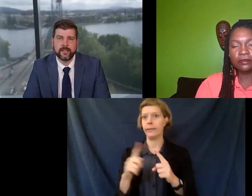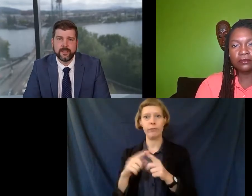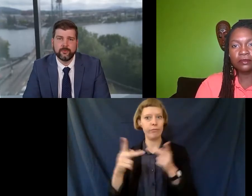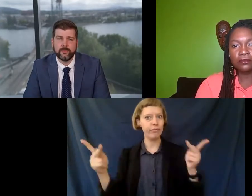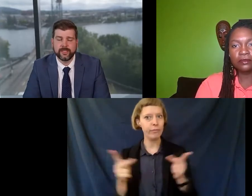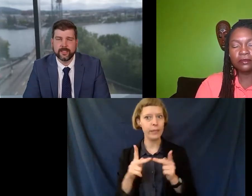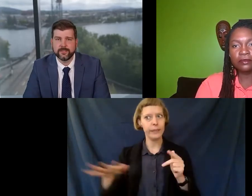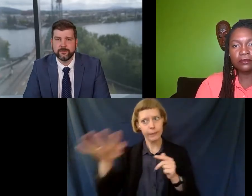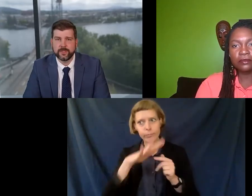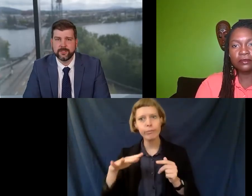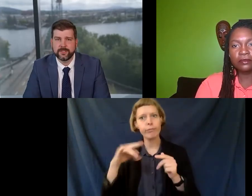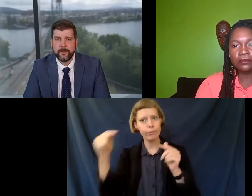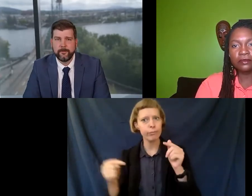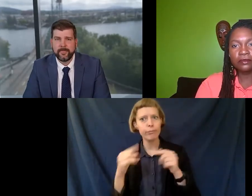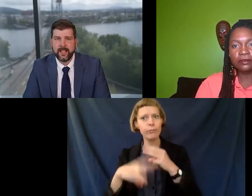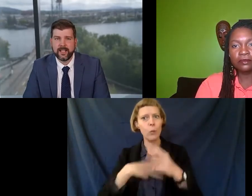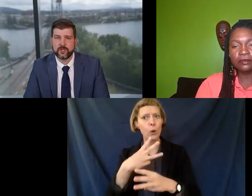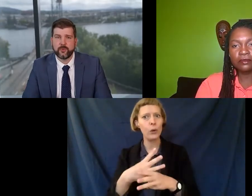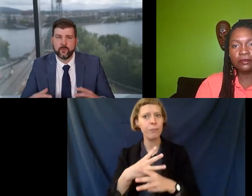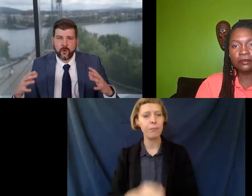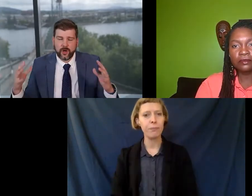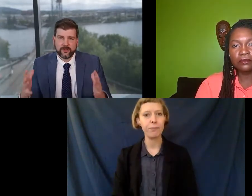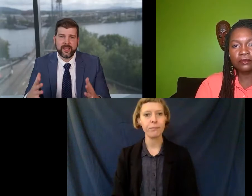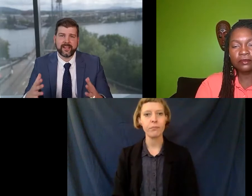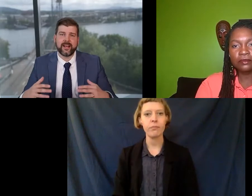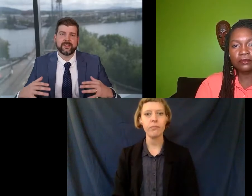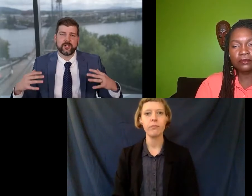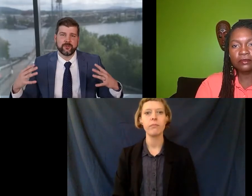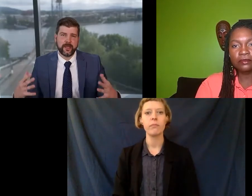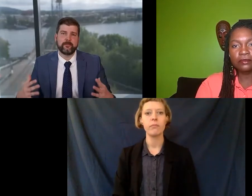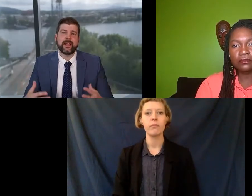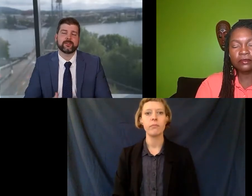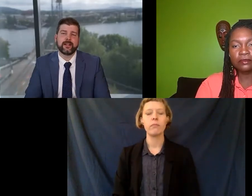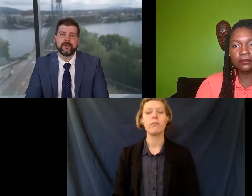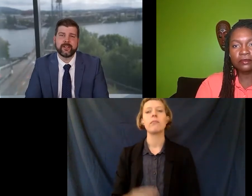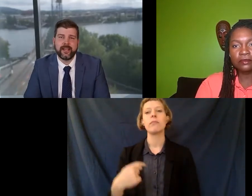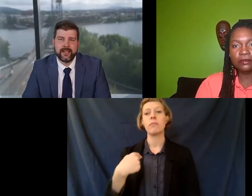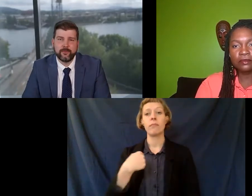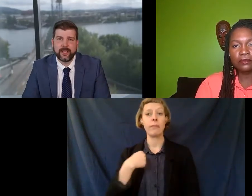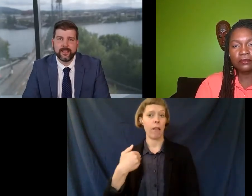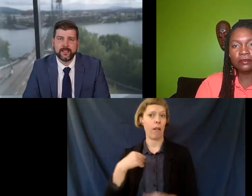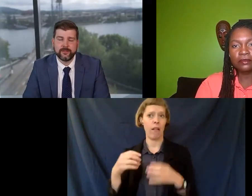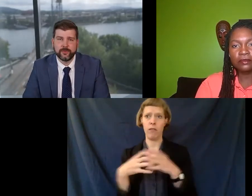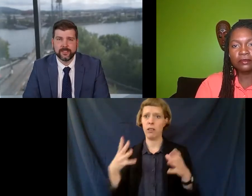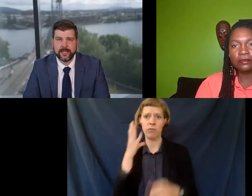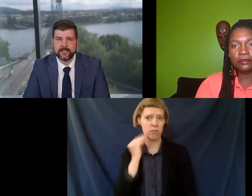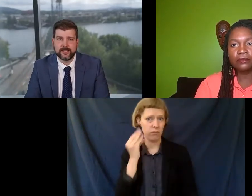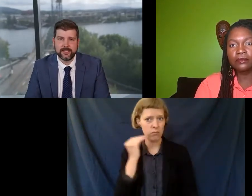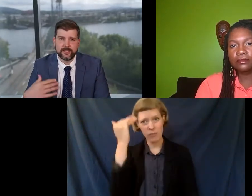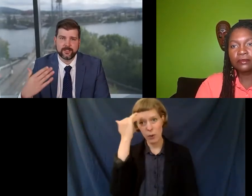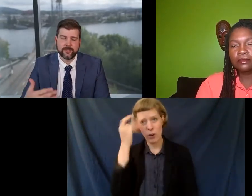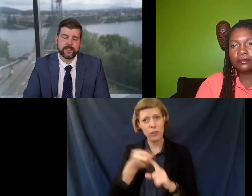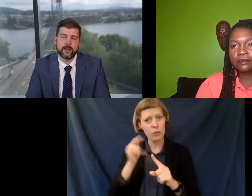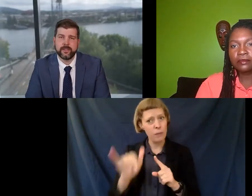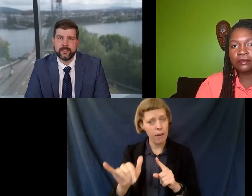to get really excellent results. So all of that knowledge, all of that background, when I realized that